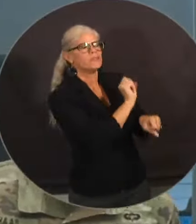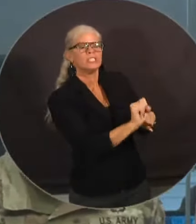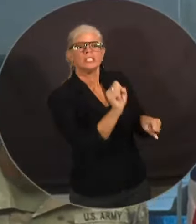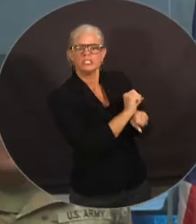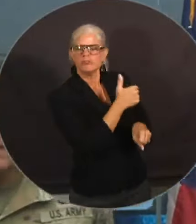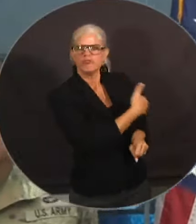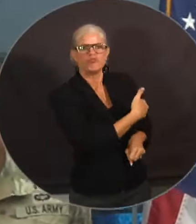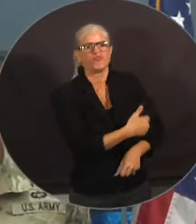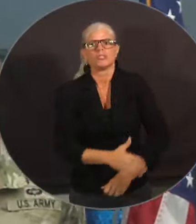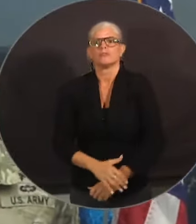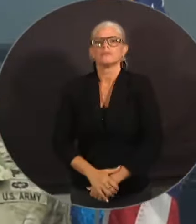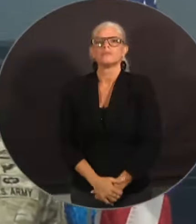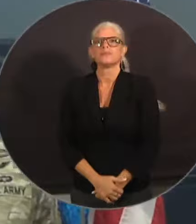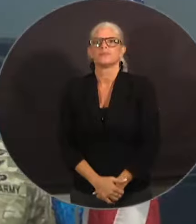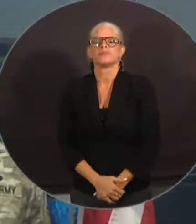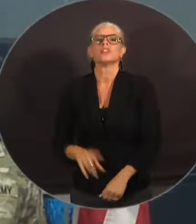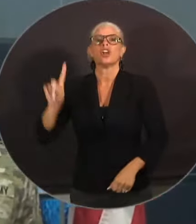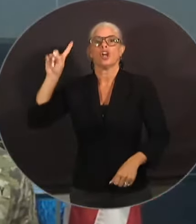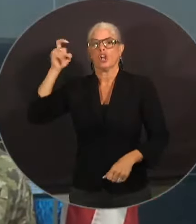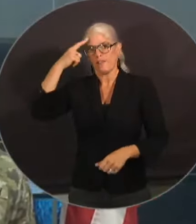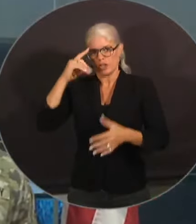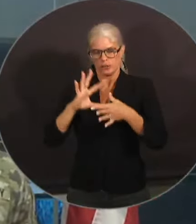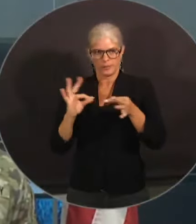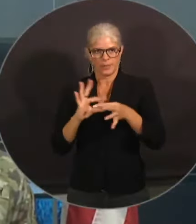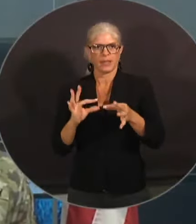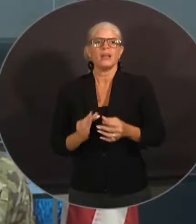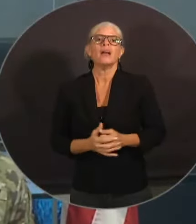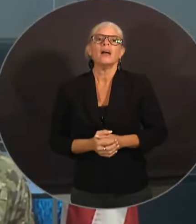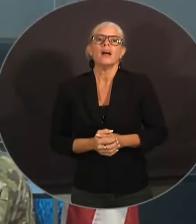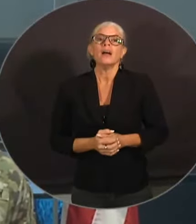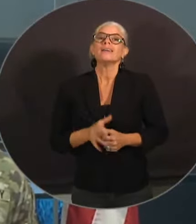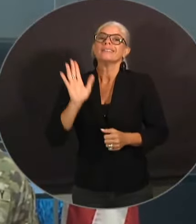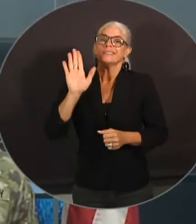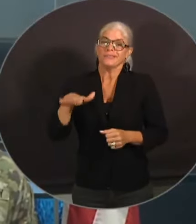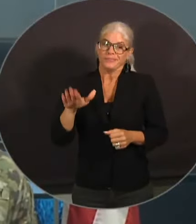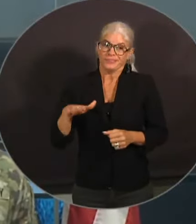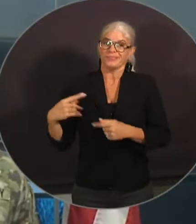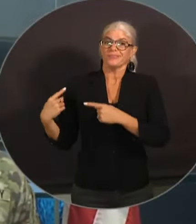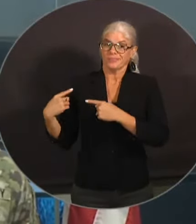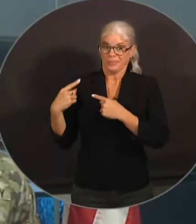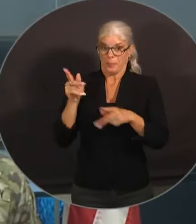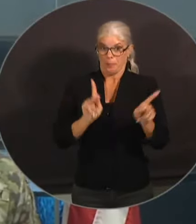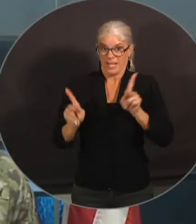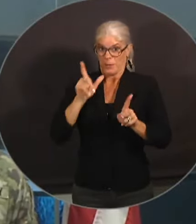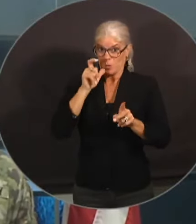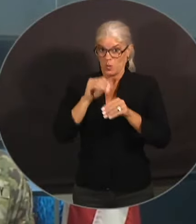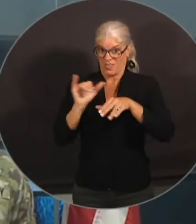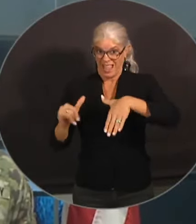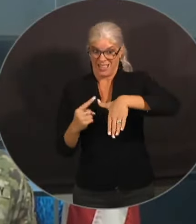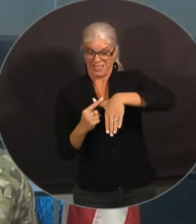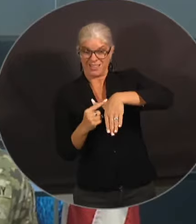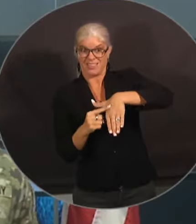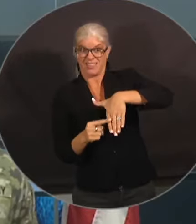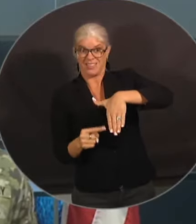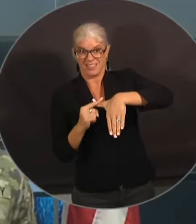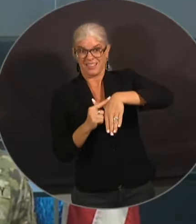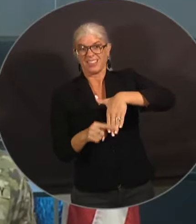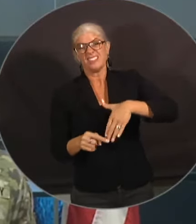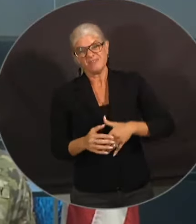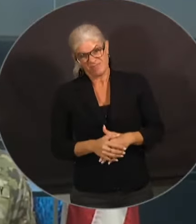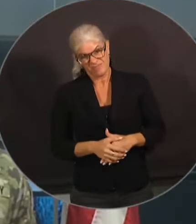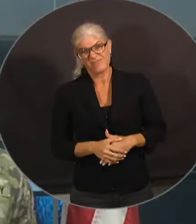Also, as for folks that are in these low-lying areas that could experience major storm surge,